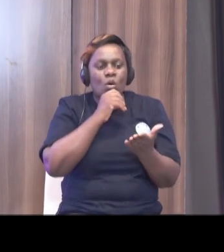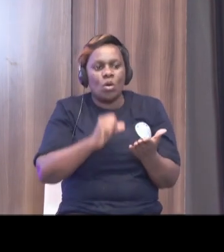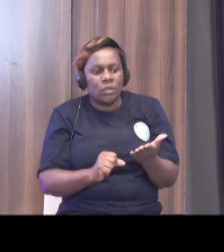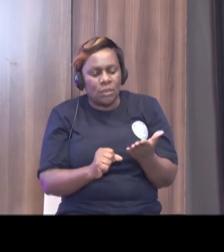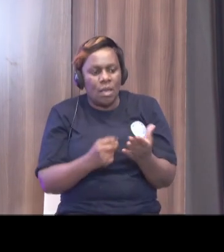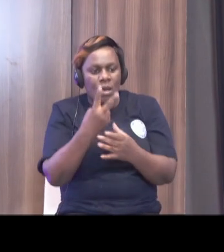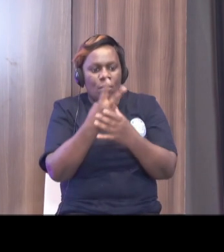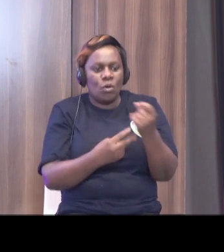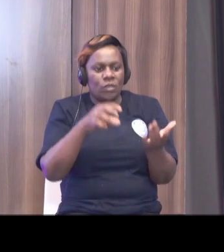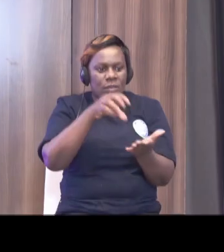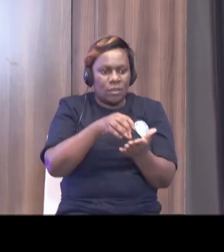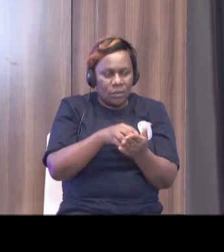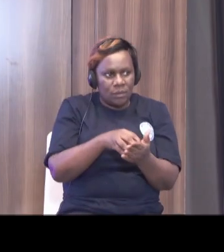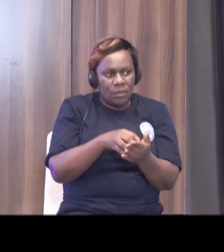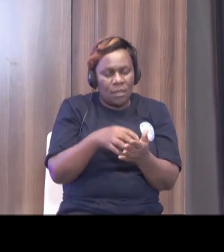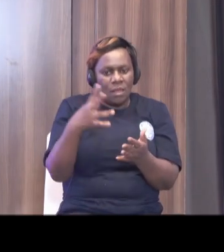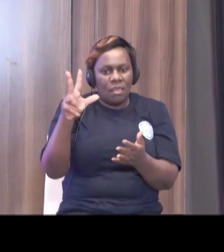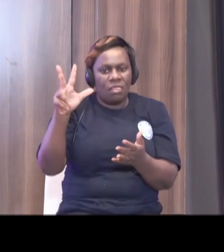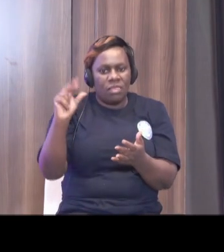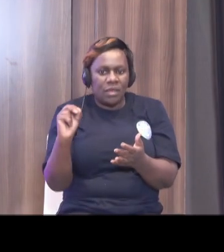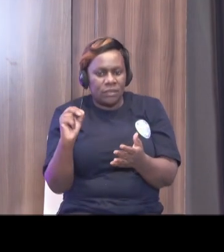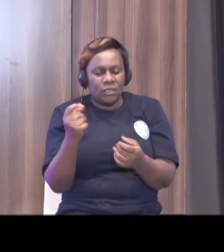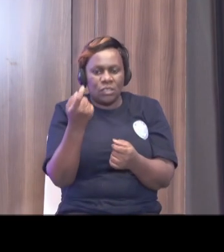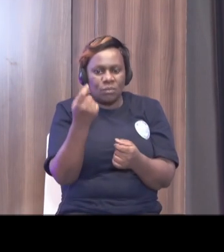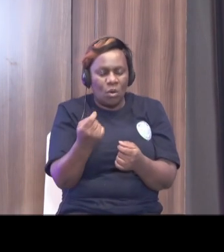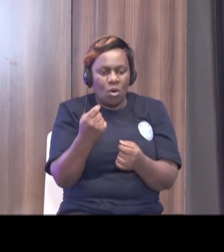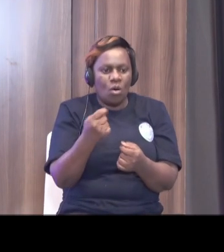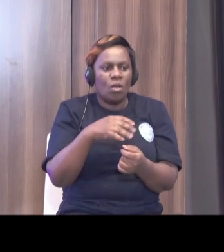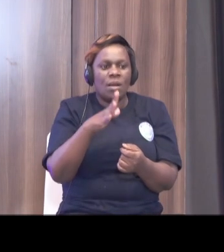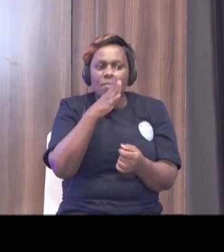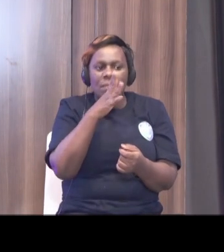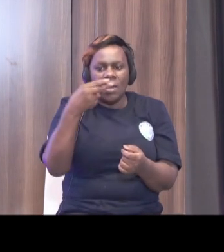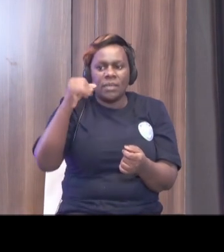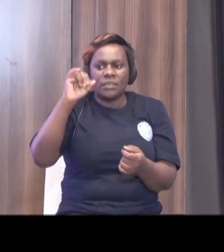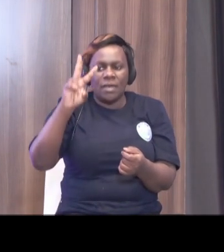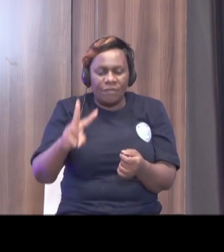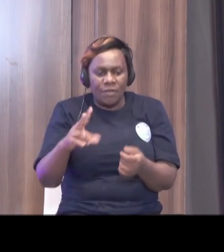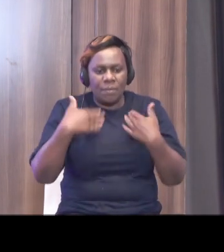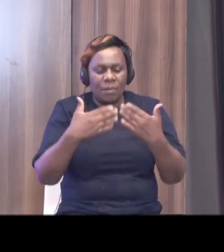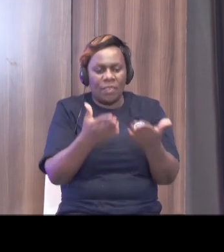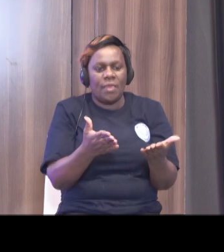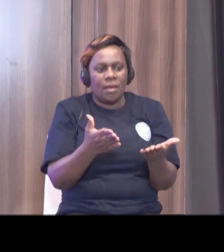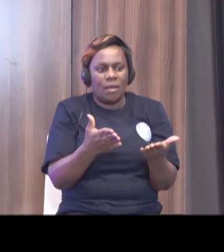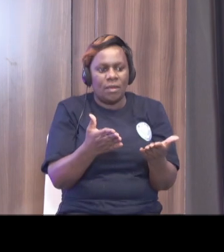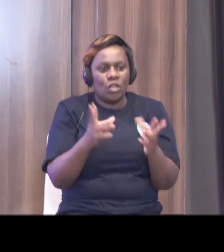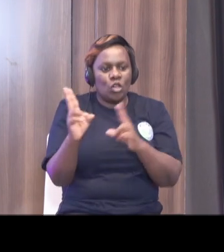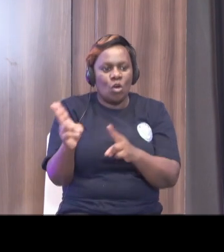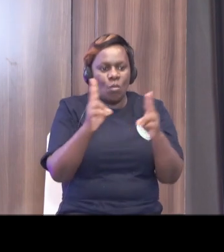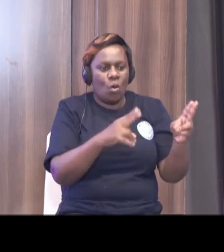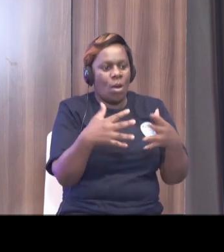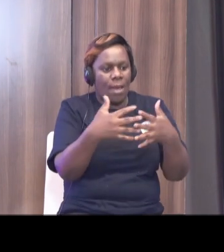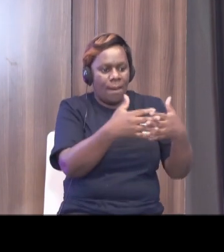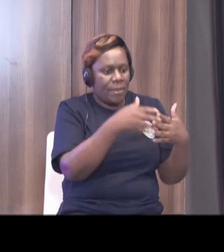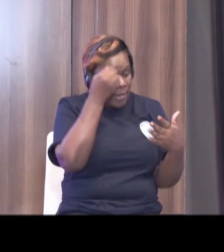both cases and controls was around 30. There was very little maternal HIV in this population, and that's typical in the